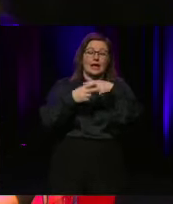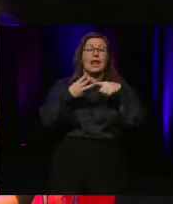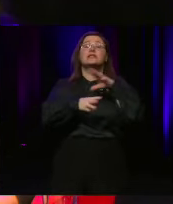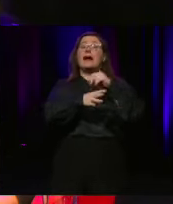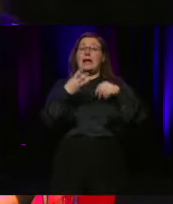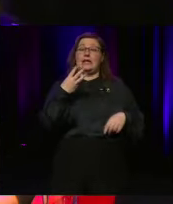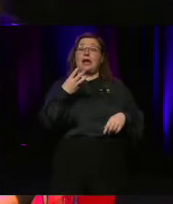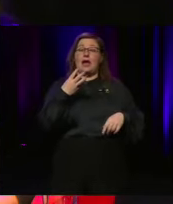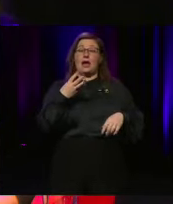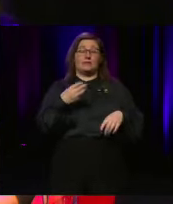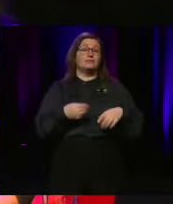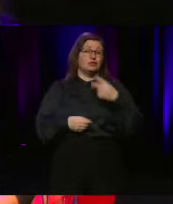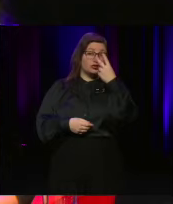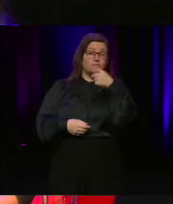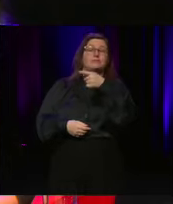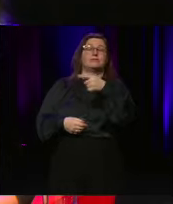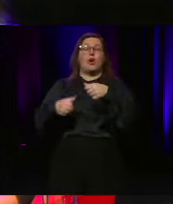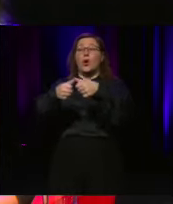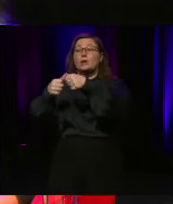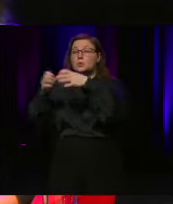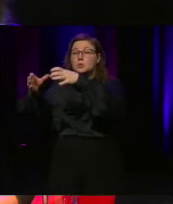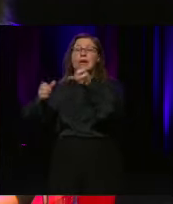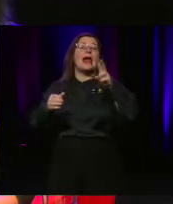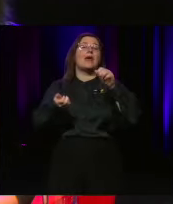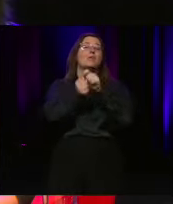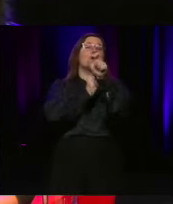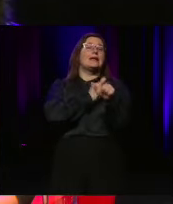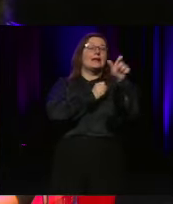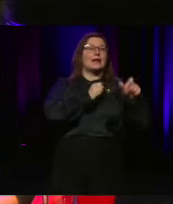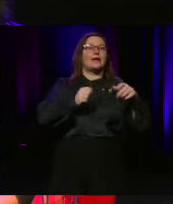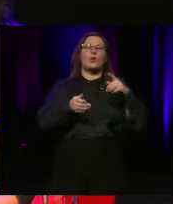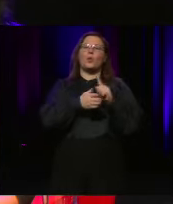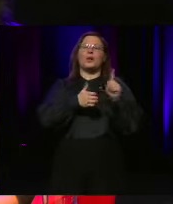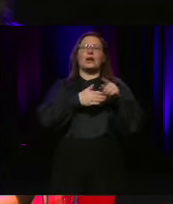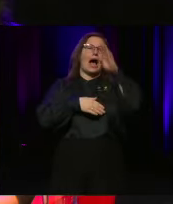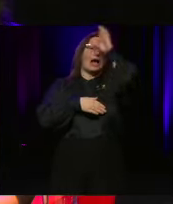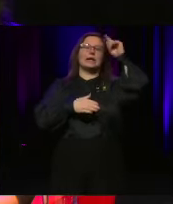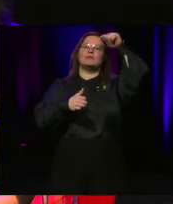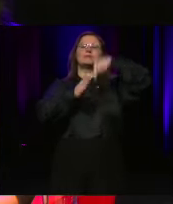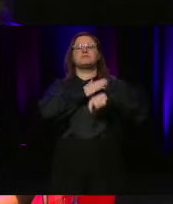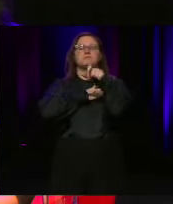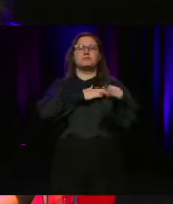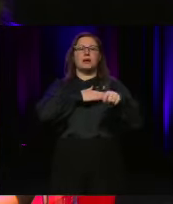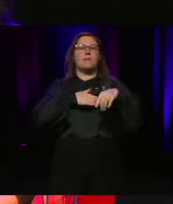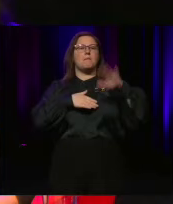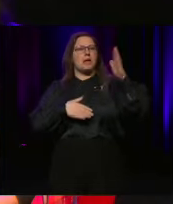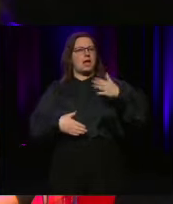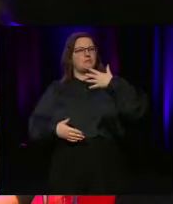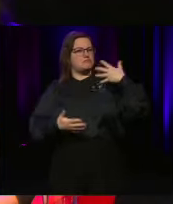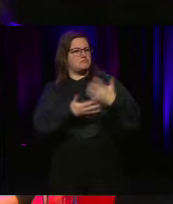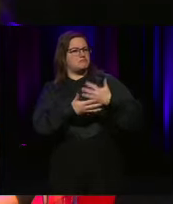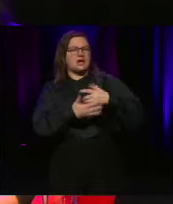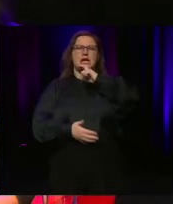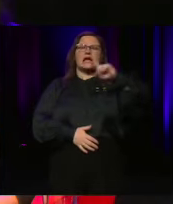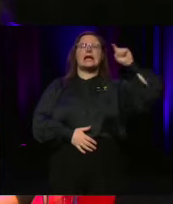we see how politicians and organizations, intellectuals, are becoming ever more vocal in their